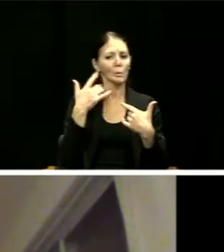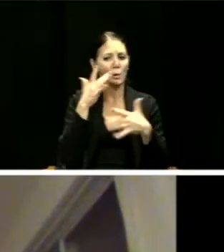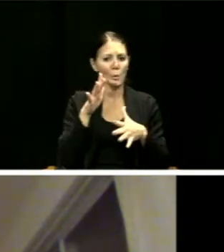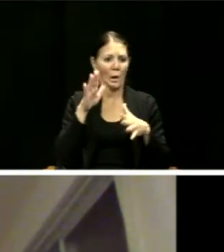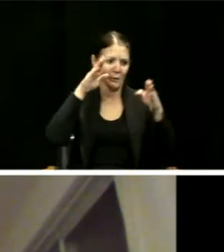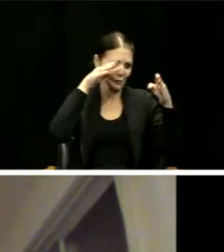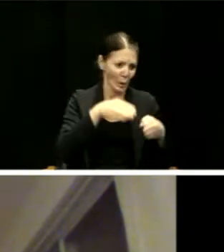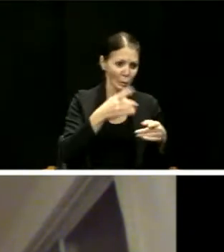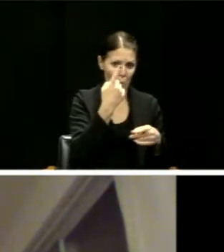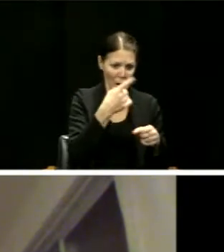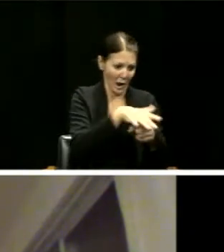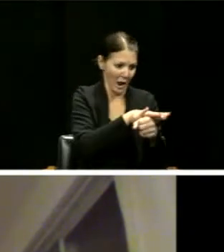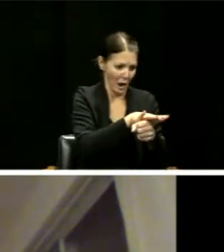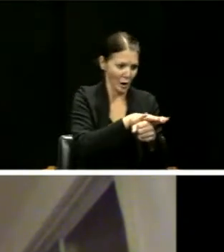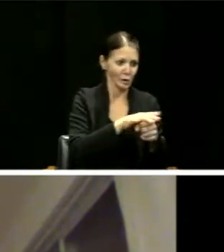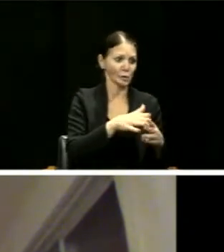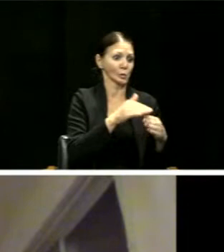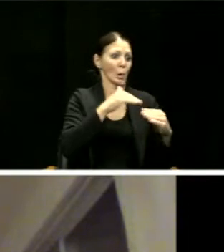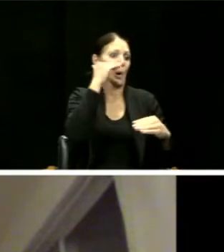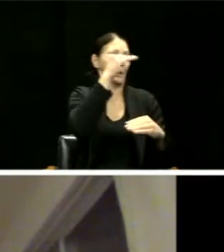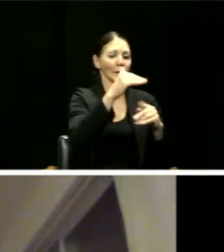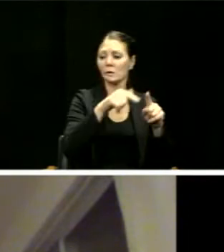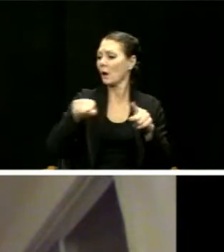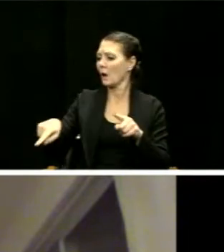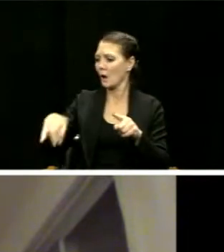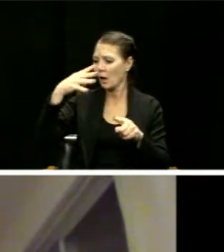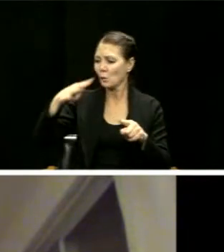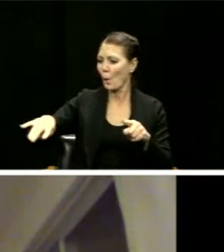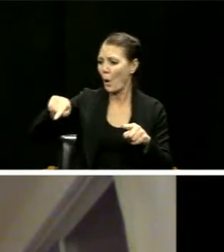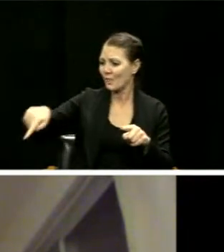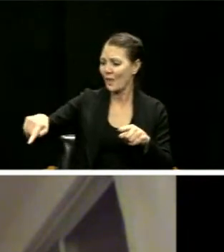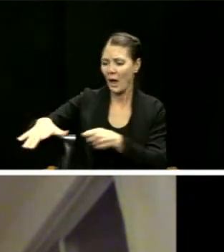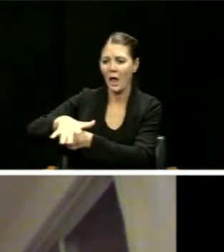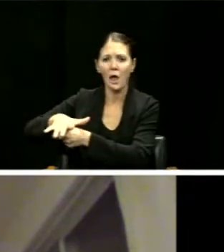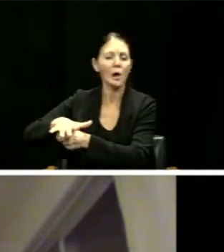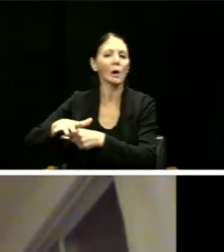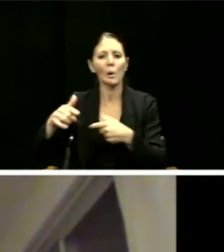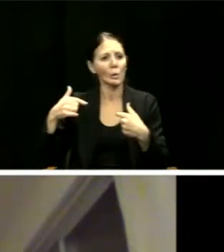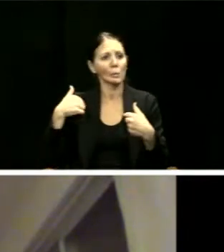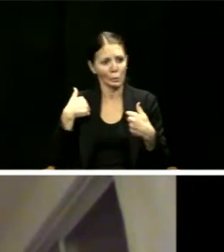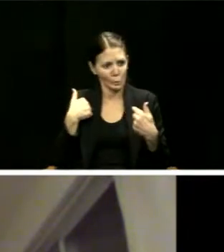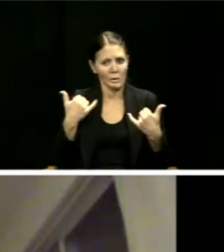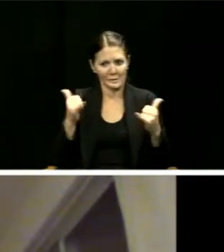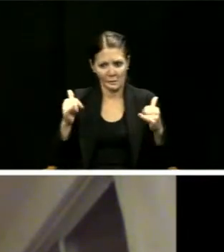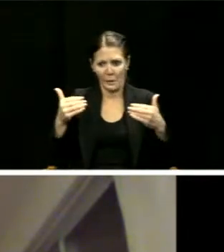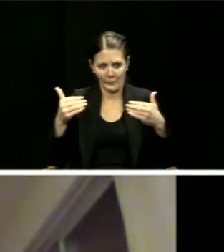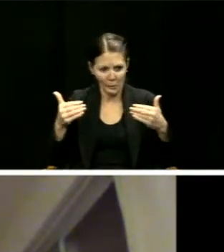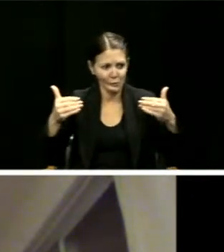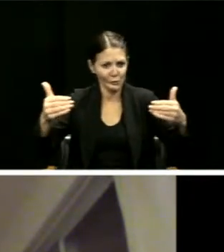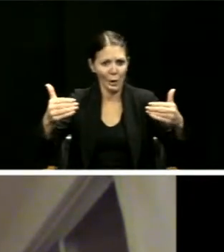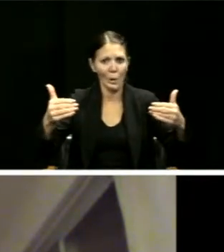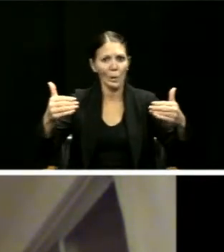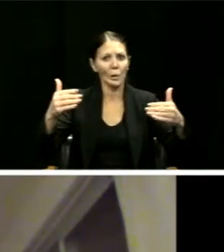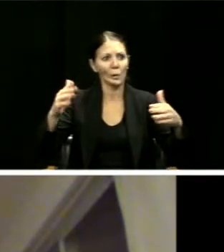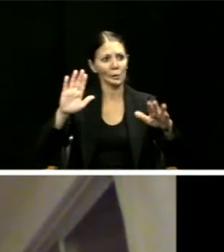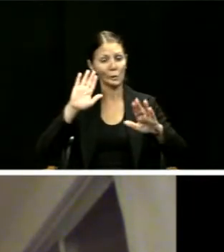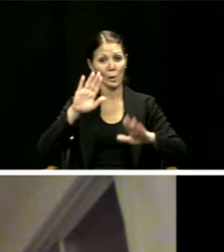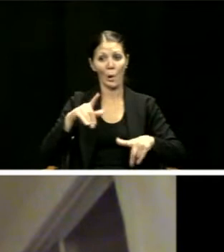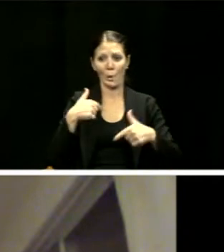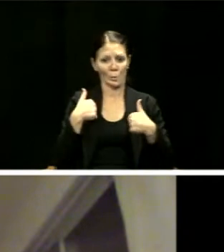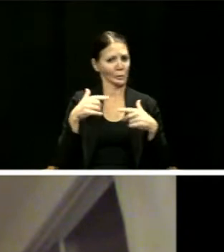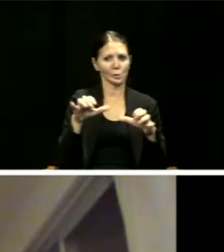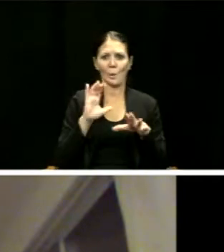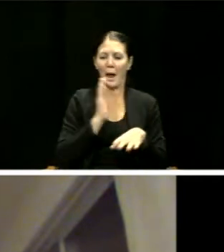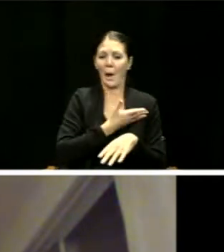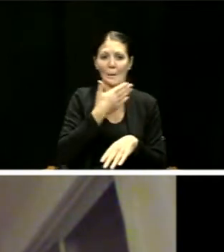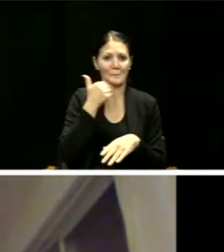in one area, but then a certain area gets totally ignored. So we're going to move forward. At this point, the quickest we can get there